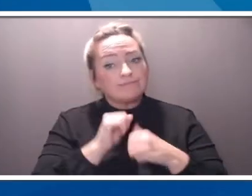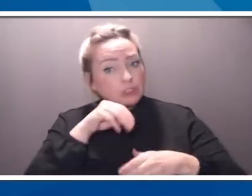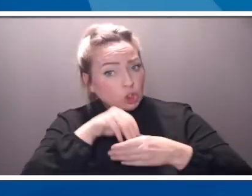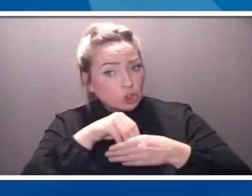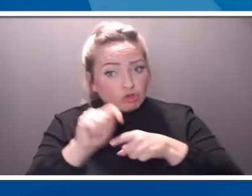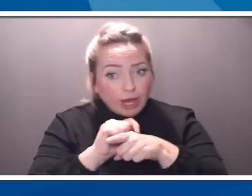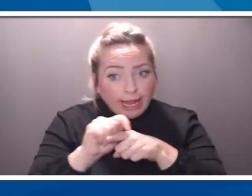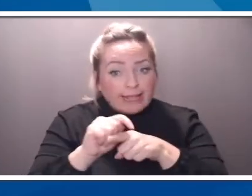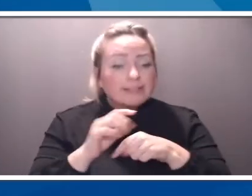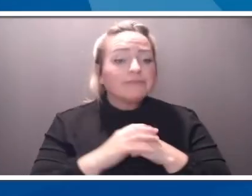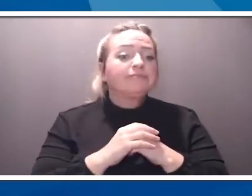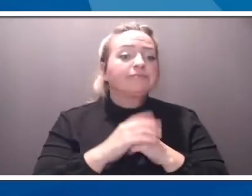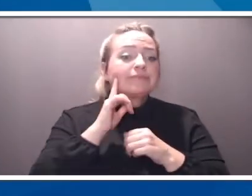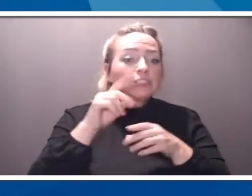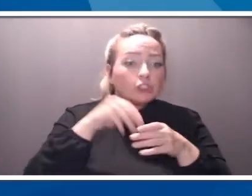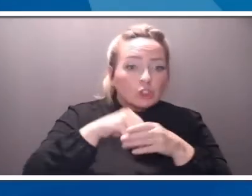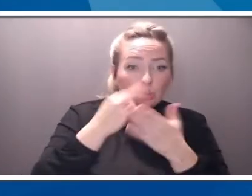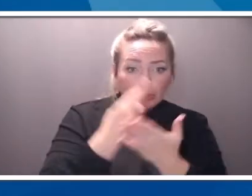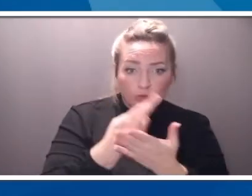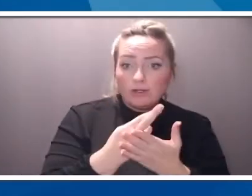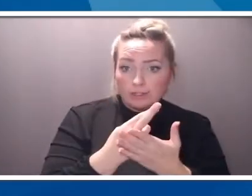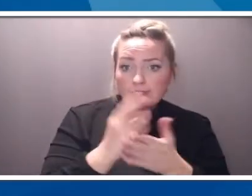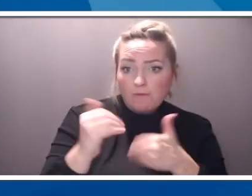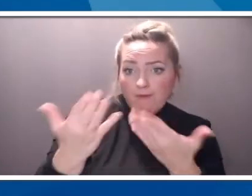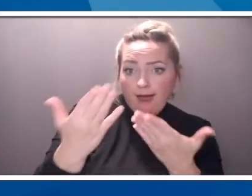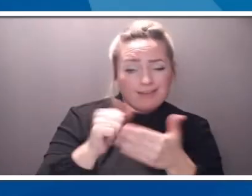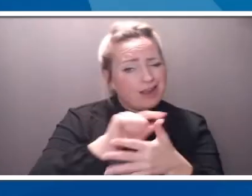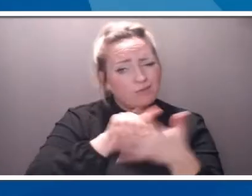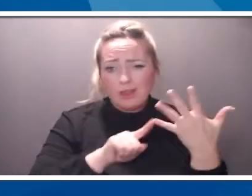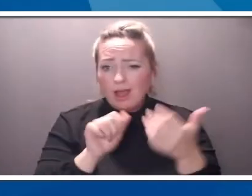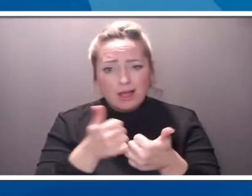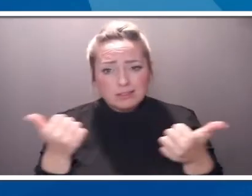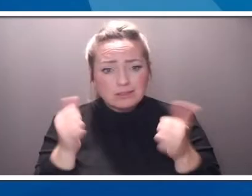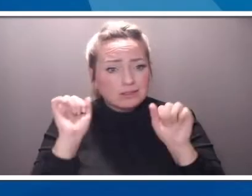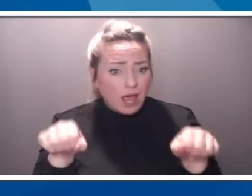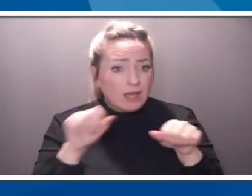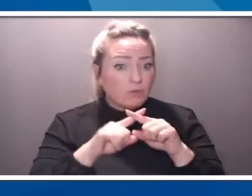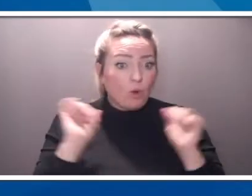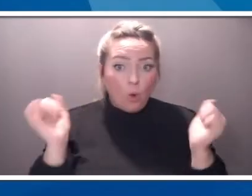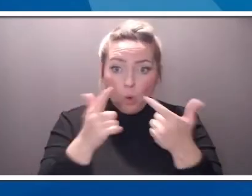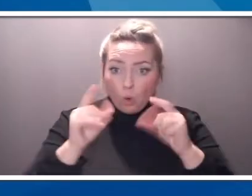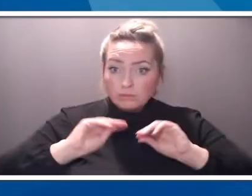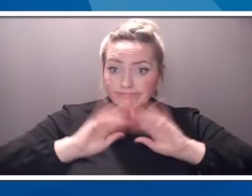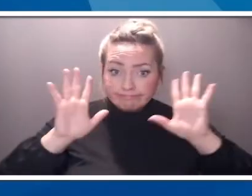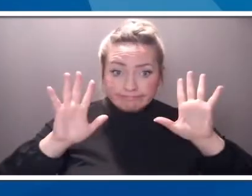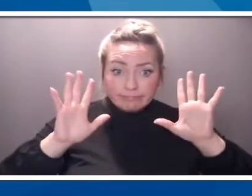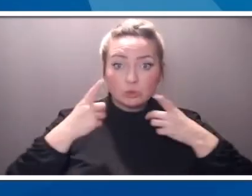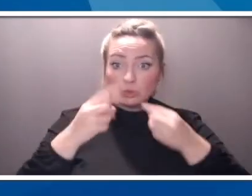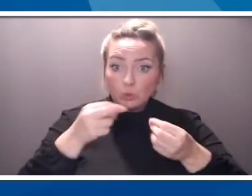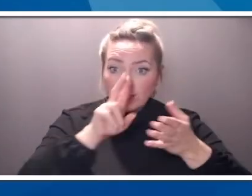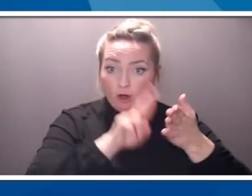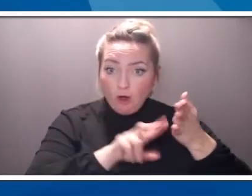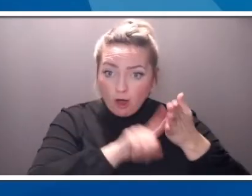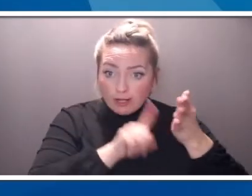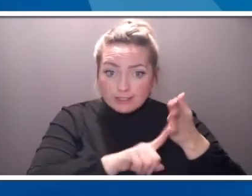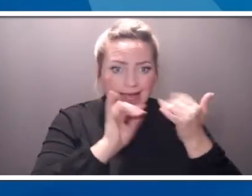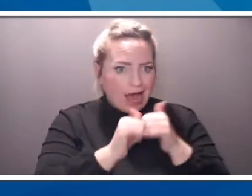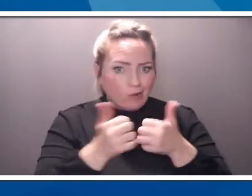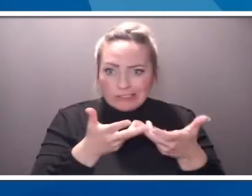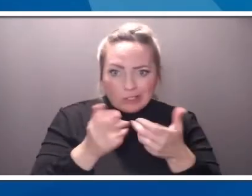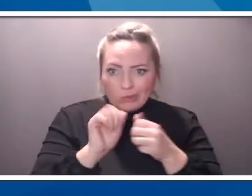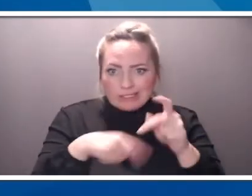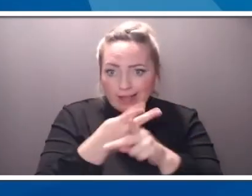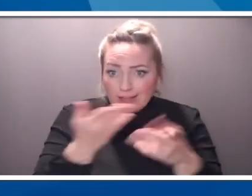which you can solve with internal training and internal resources and everything else, as long as everybody's clear that's doing the